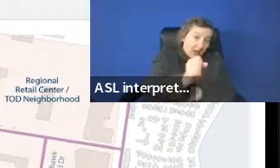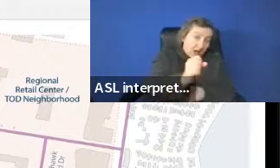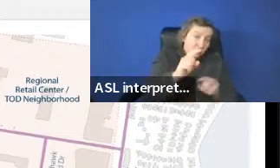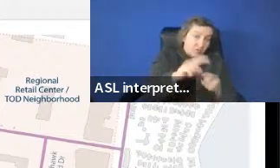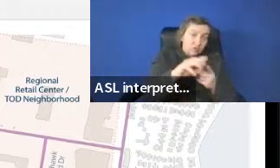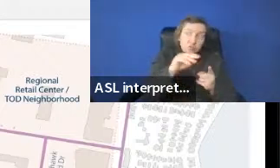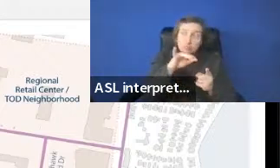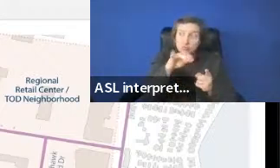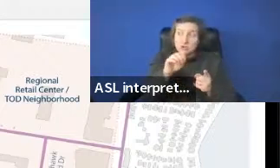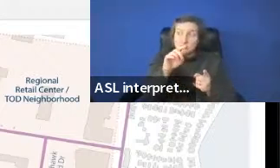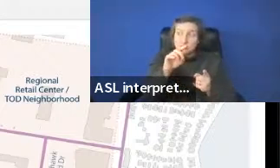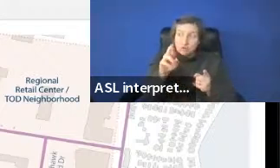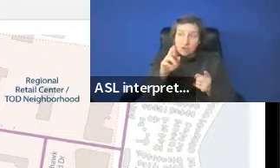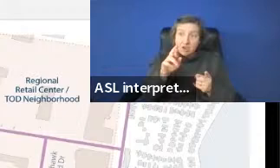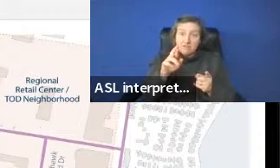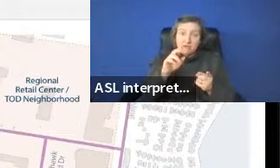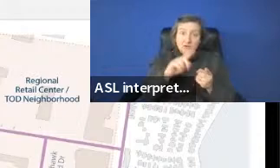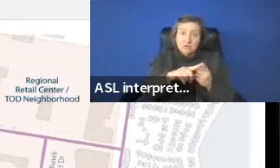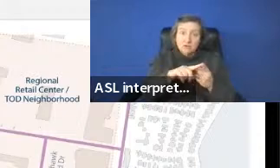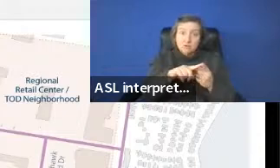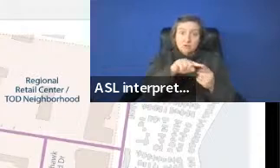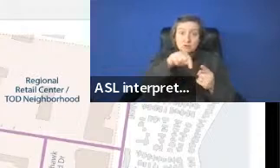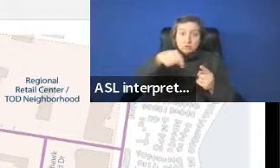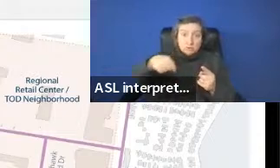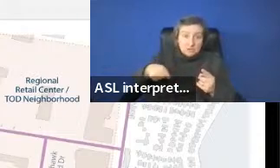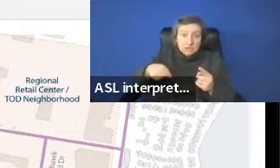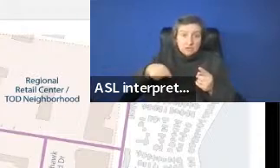Drive to get to the island.